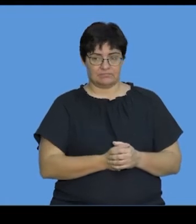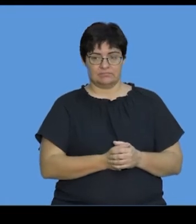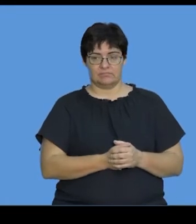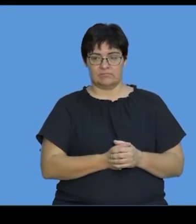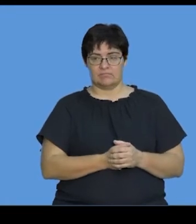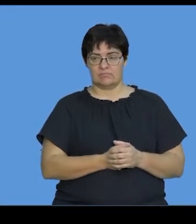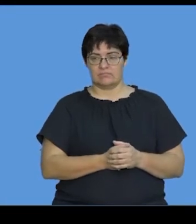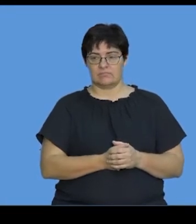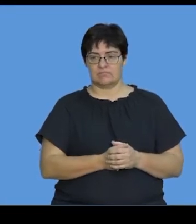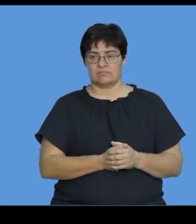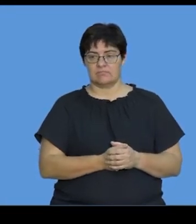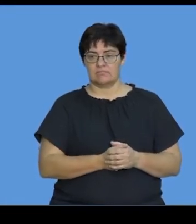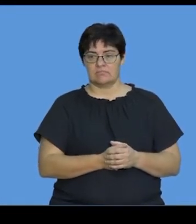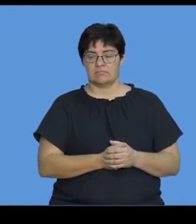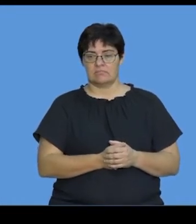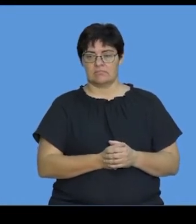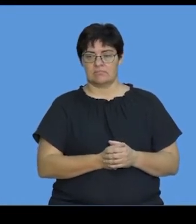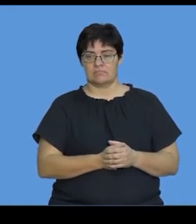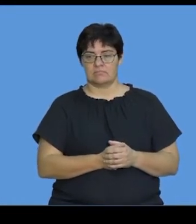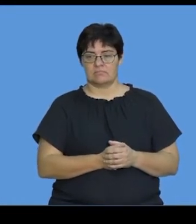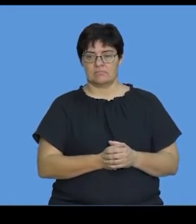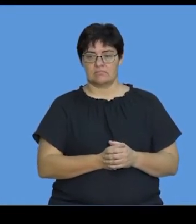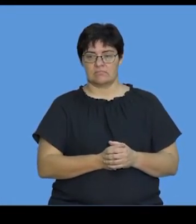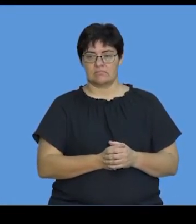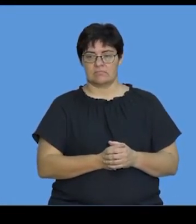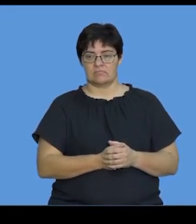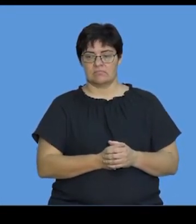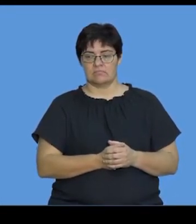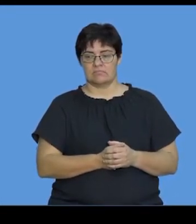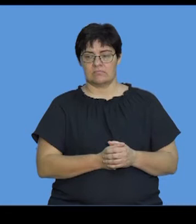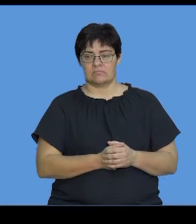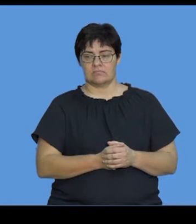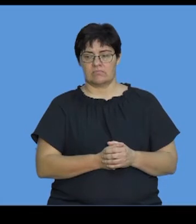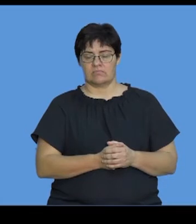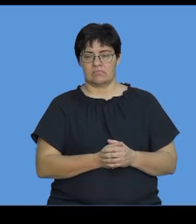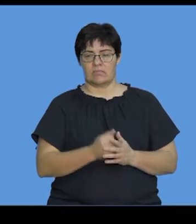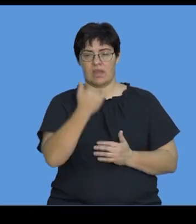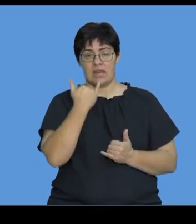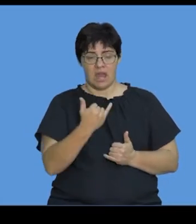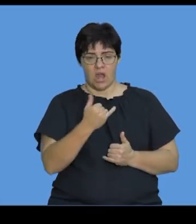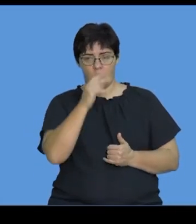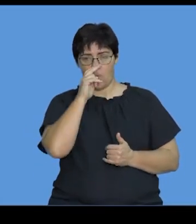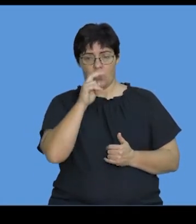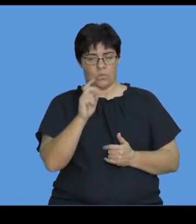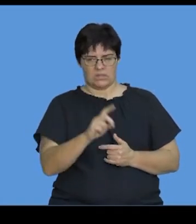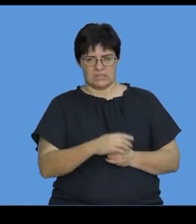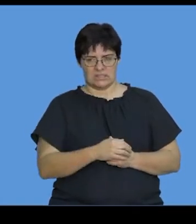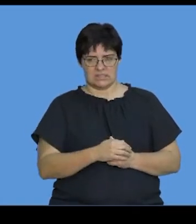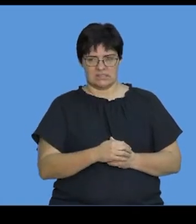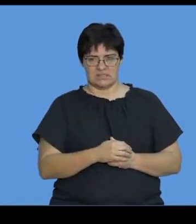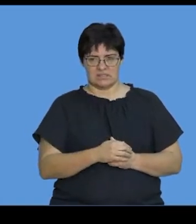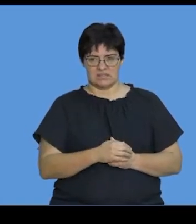because hopefully you've got that. And now, oh, I need a bigger eraser. It's got to